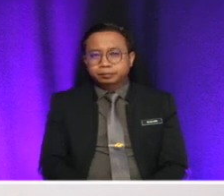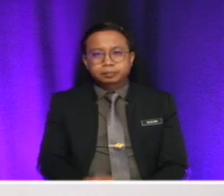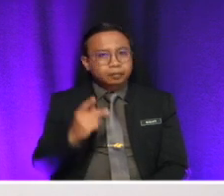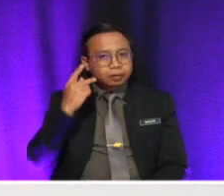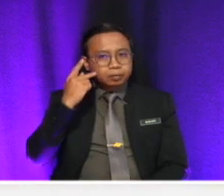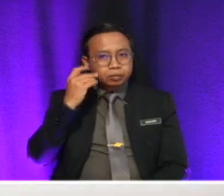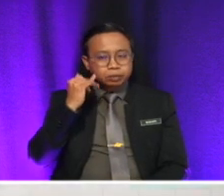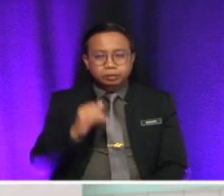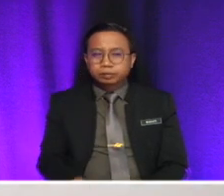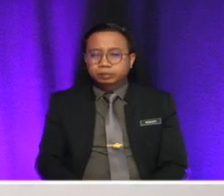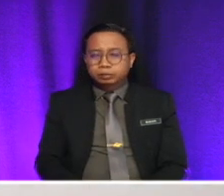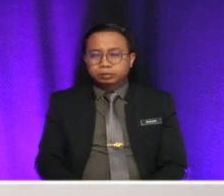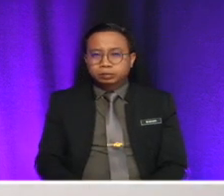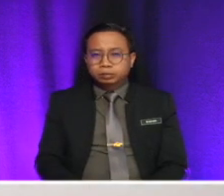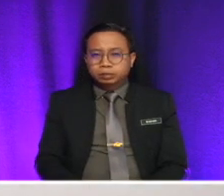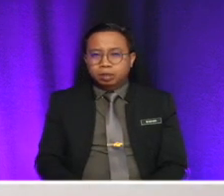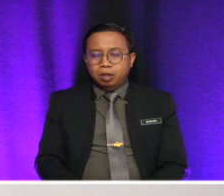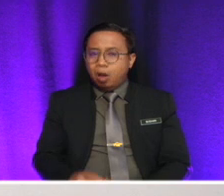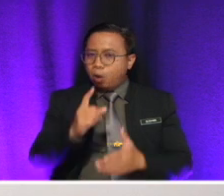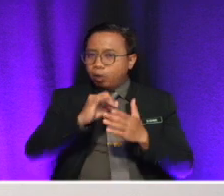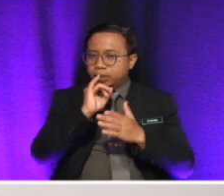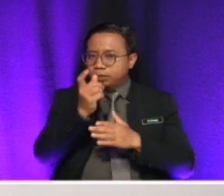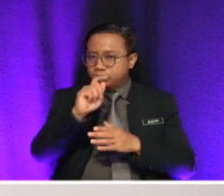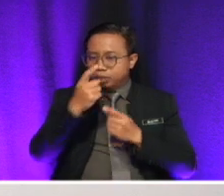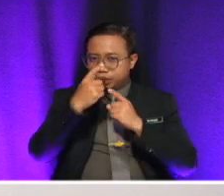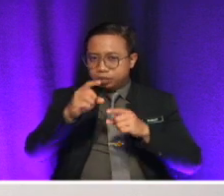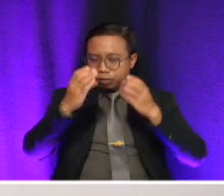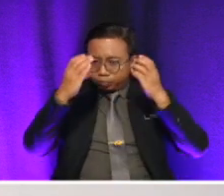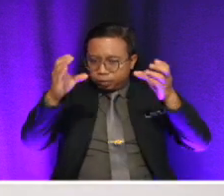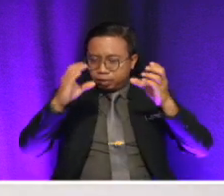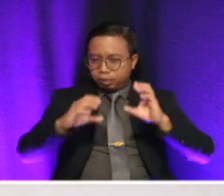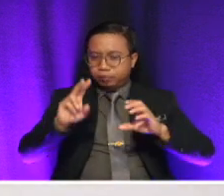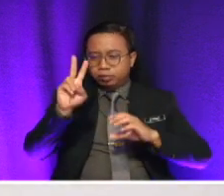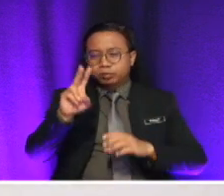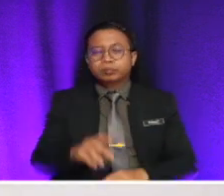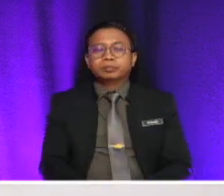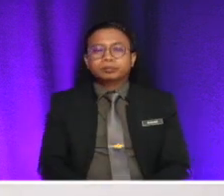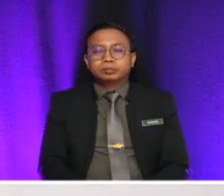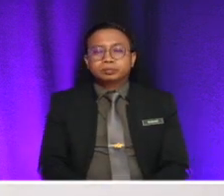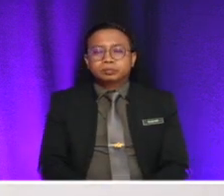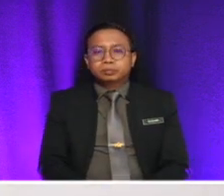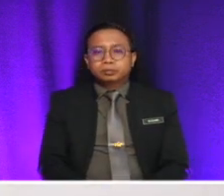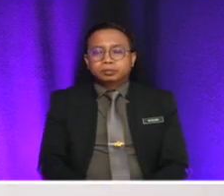Puyi. All right. Okay, Puyi. Okay, so what is the answer for paragraph 2?